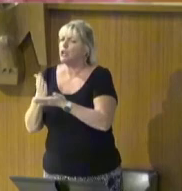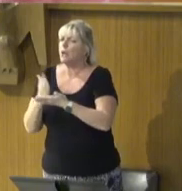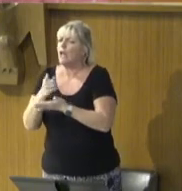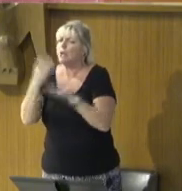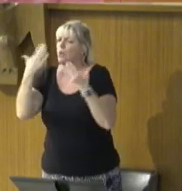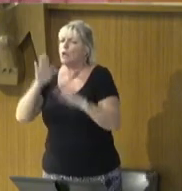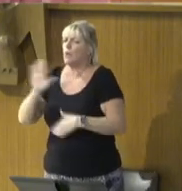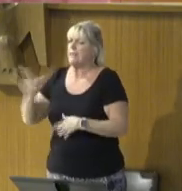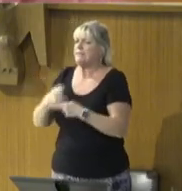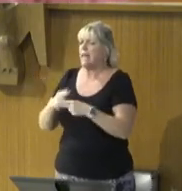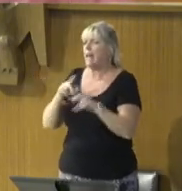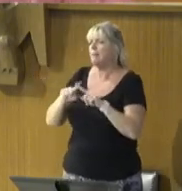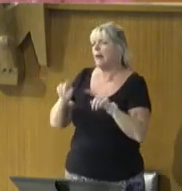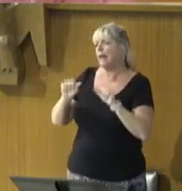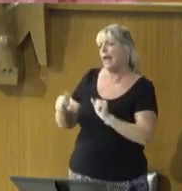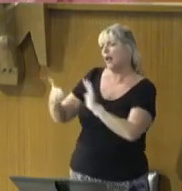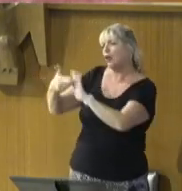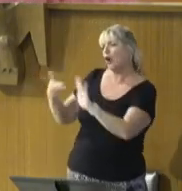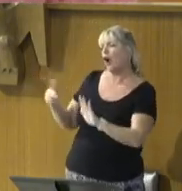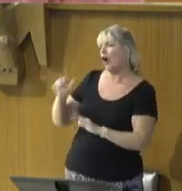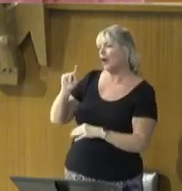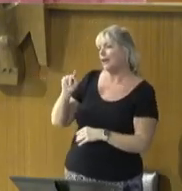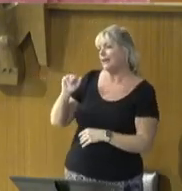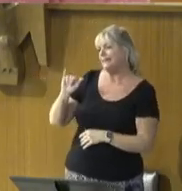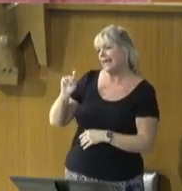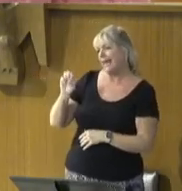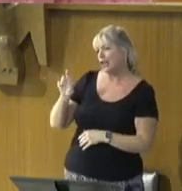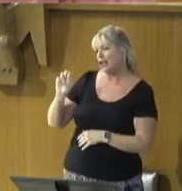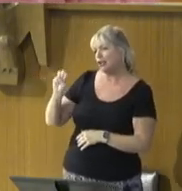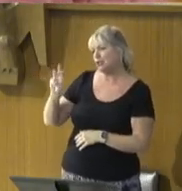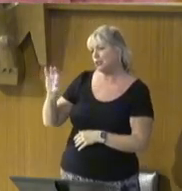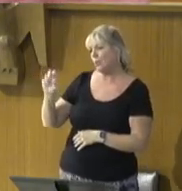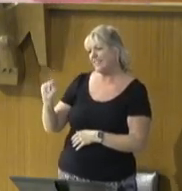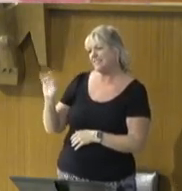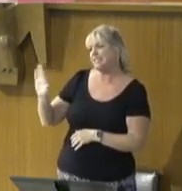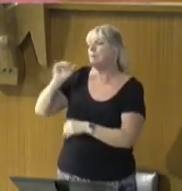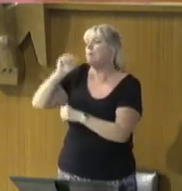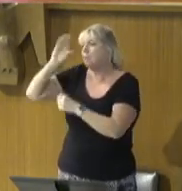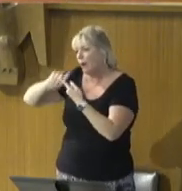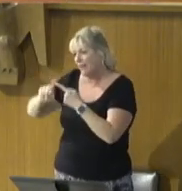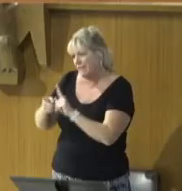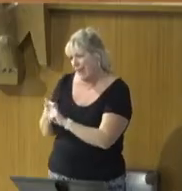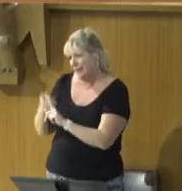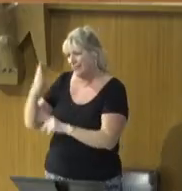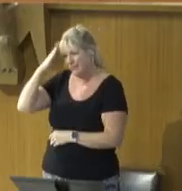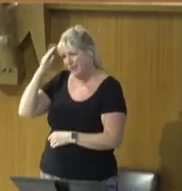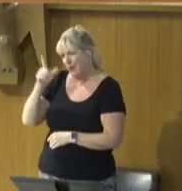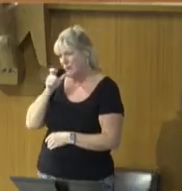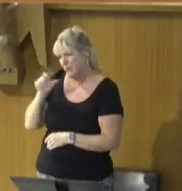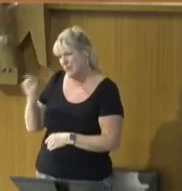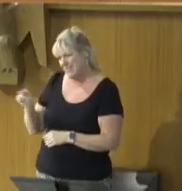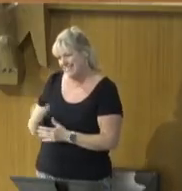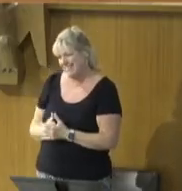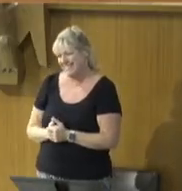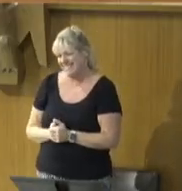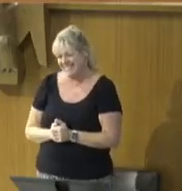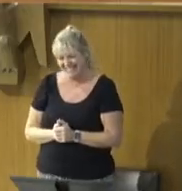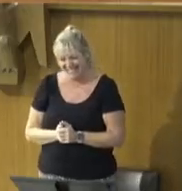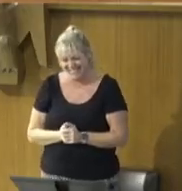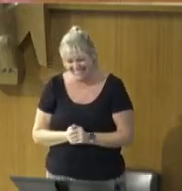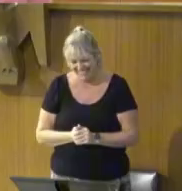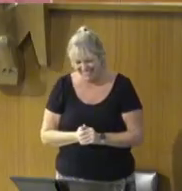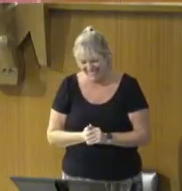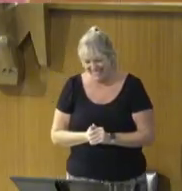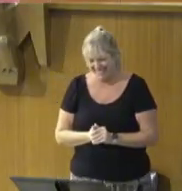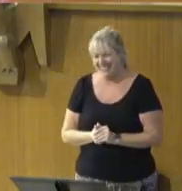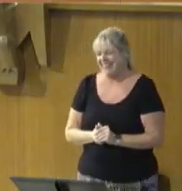You can just call him Taylor Swift's boyfriend. And everyone will know who you're talking about. Now, I